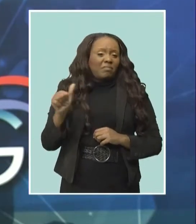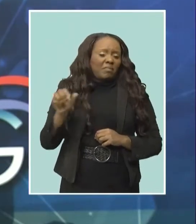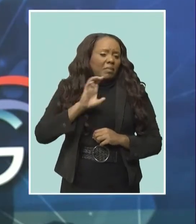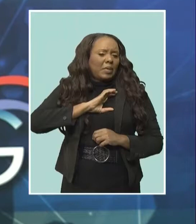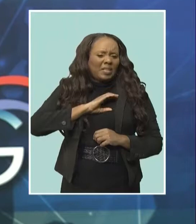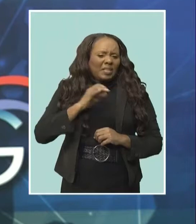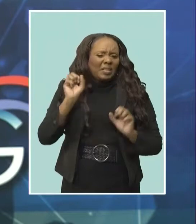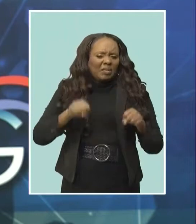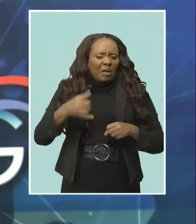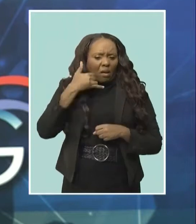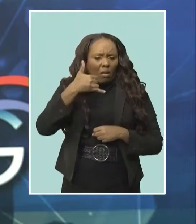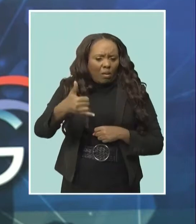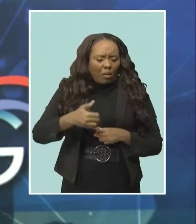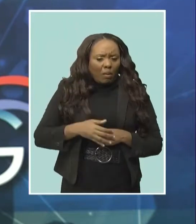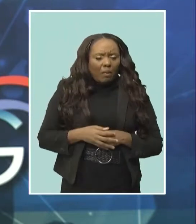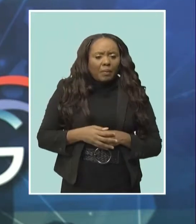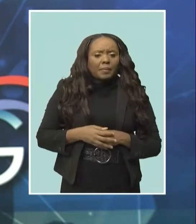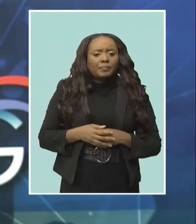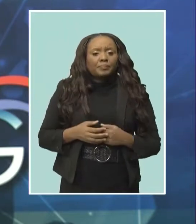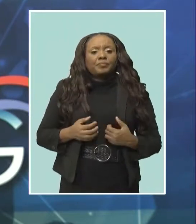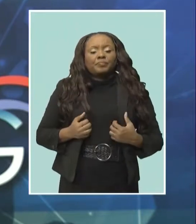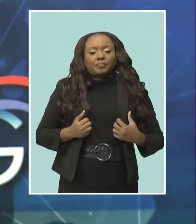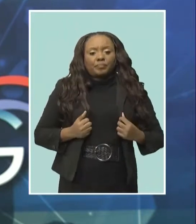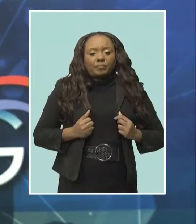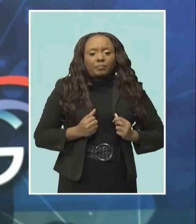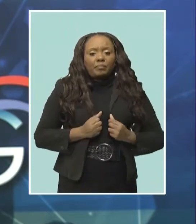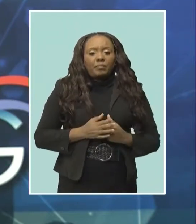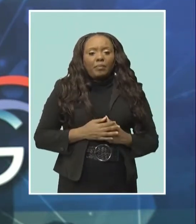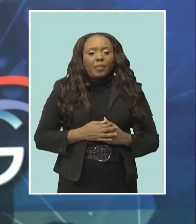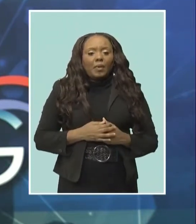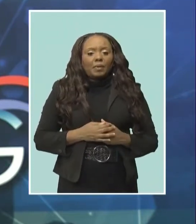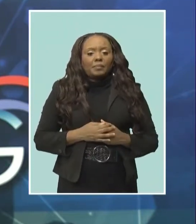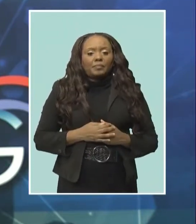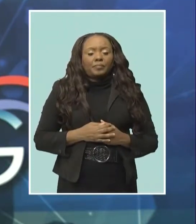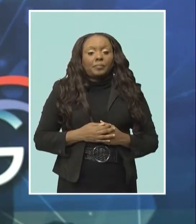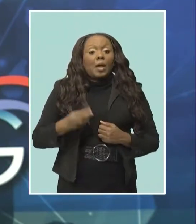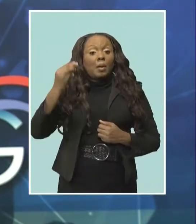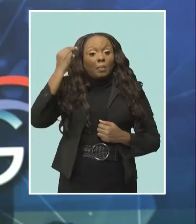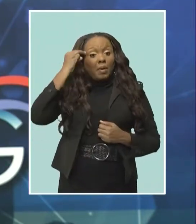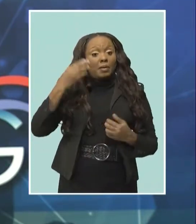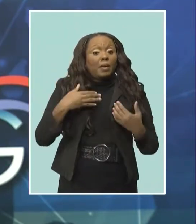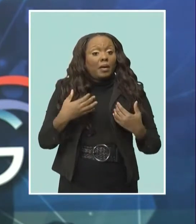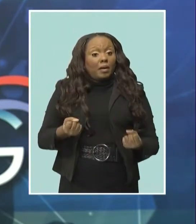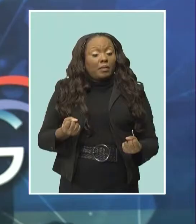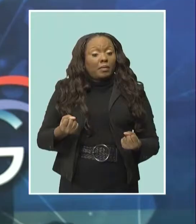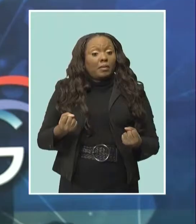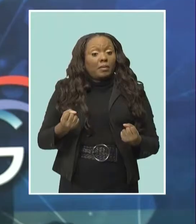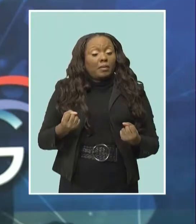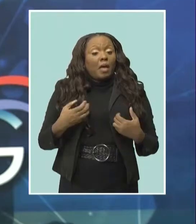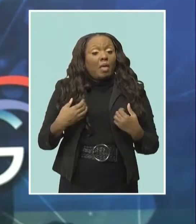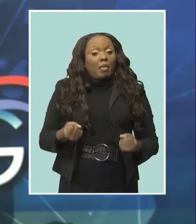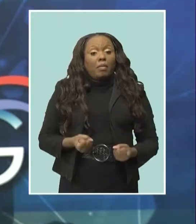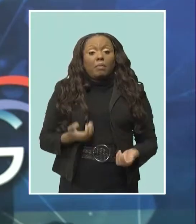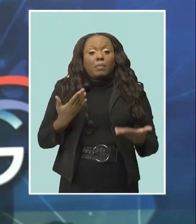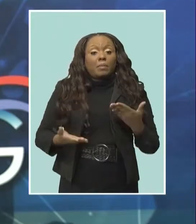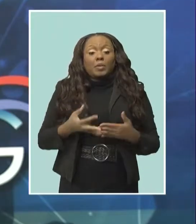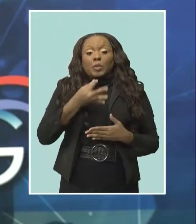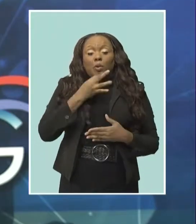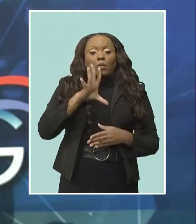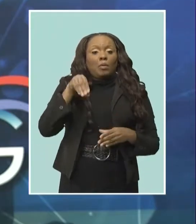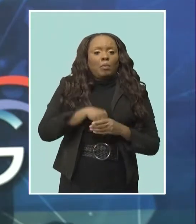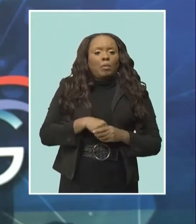1-800-8477 or the nearest police station. Well, mental health may soon be included under the umbrella of